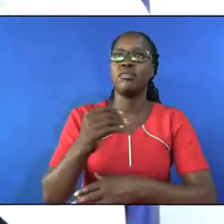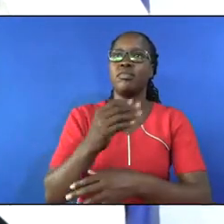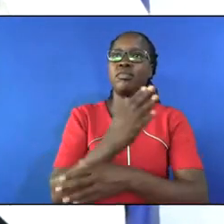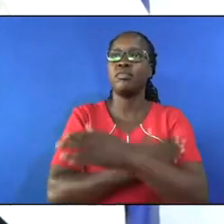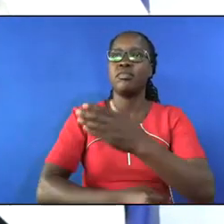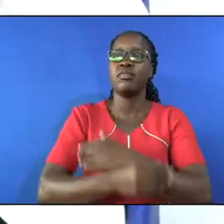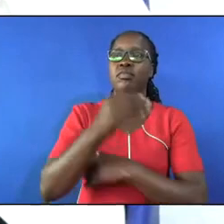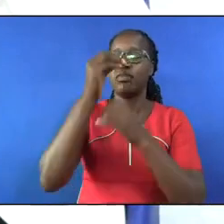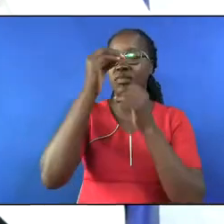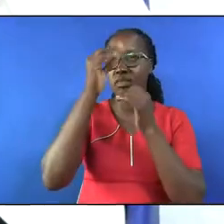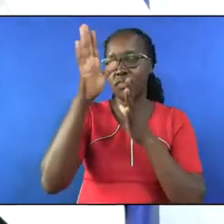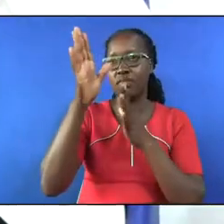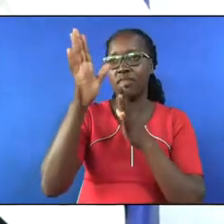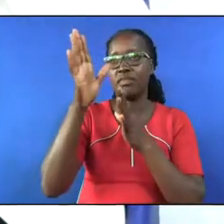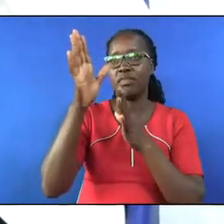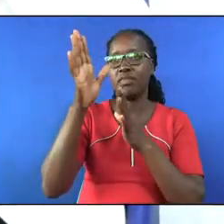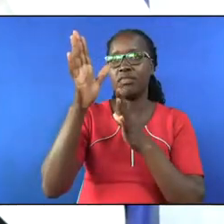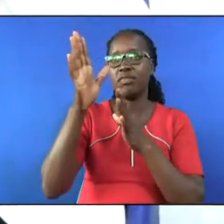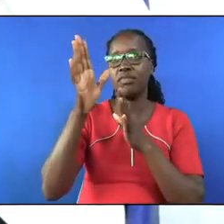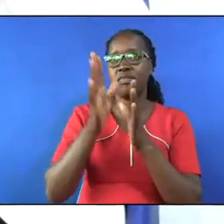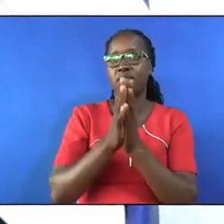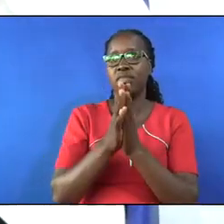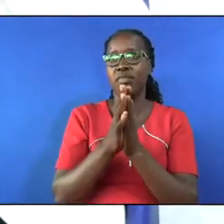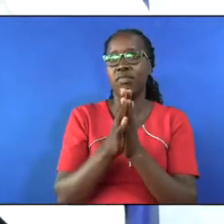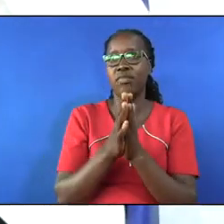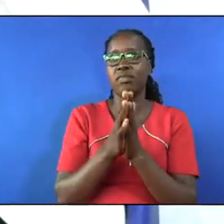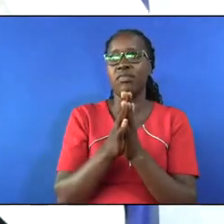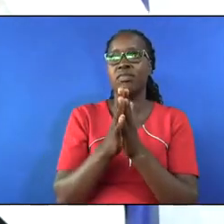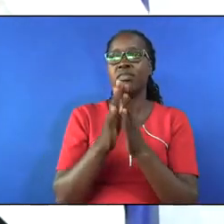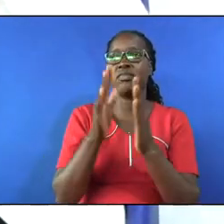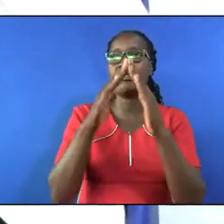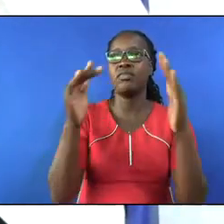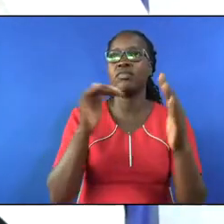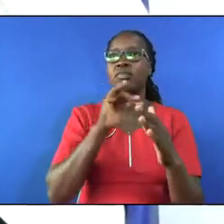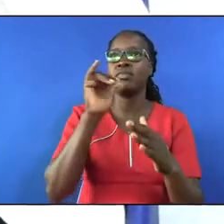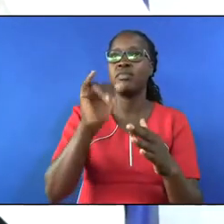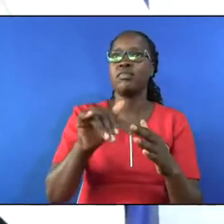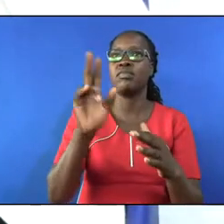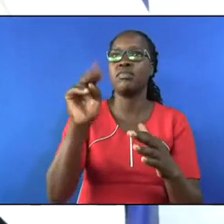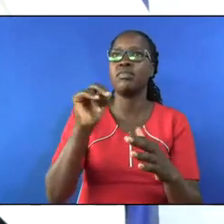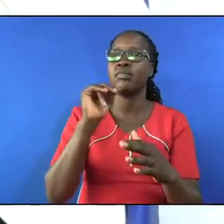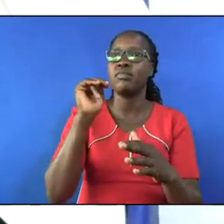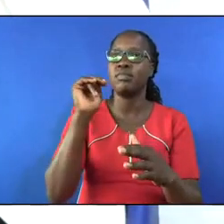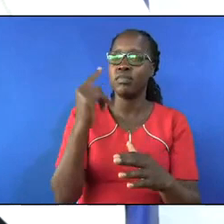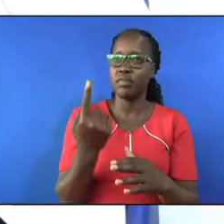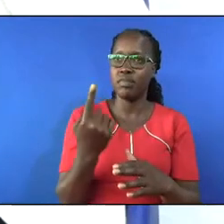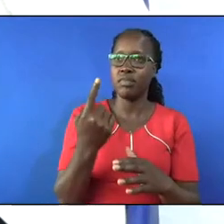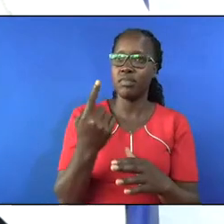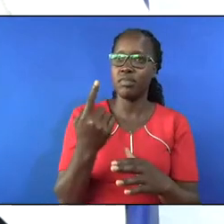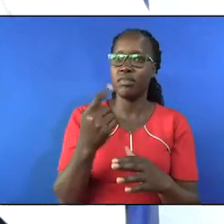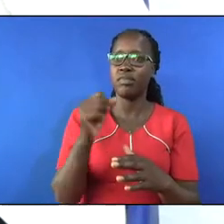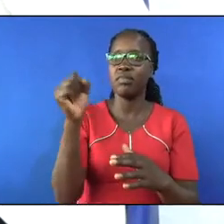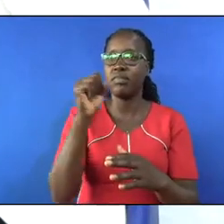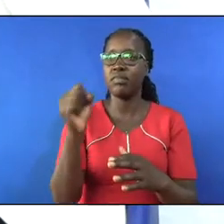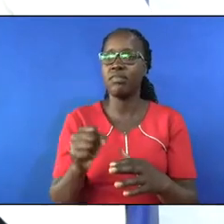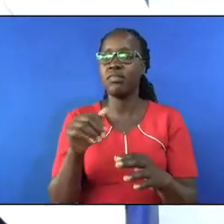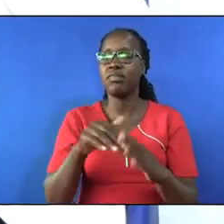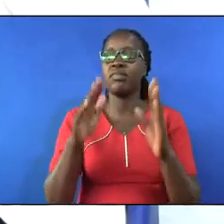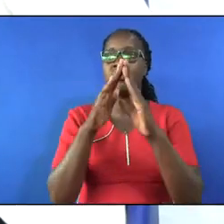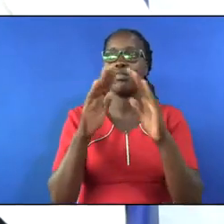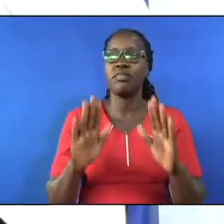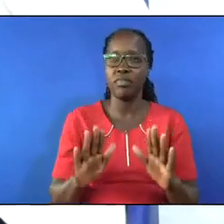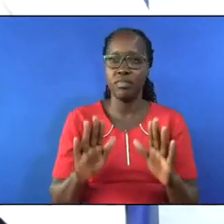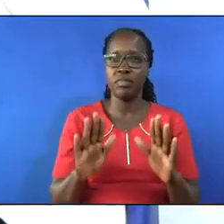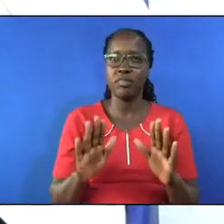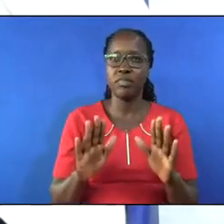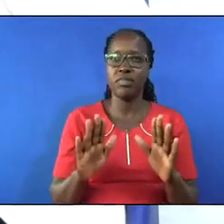your family and your clan, so mm-hmm. that no man in your family will live to be old. Mm-hmm.